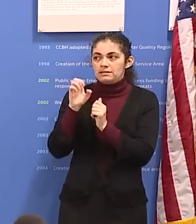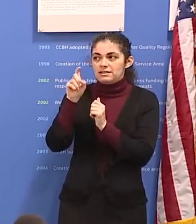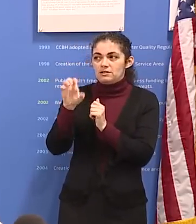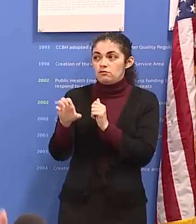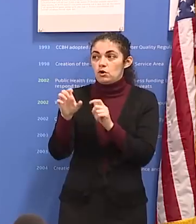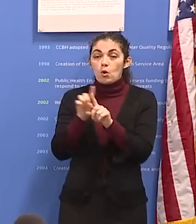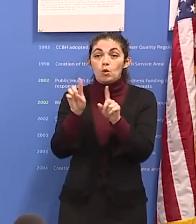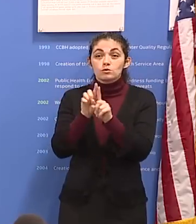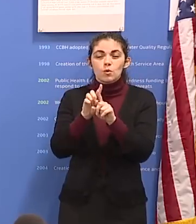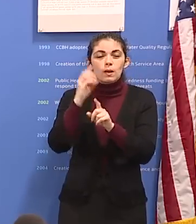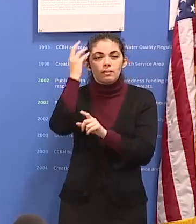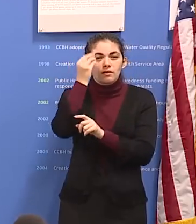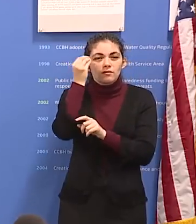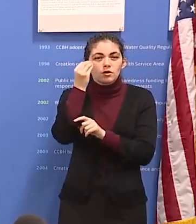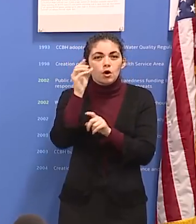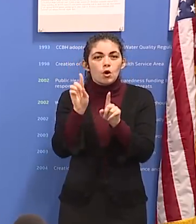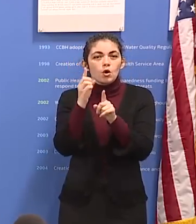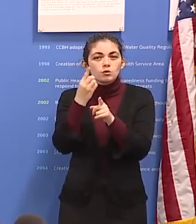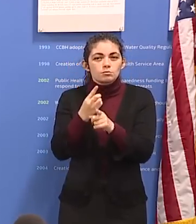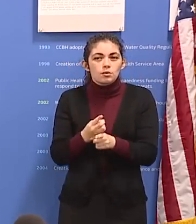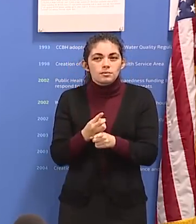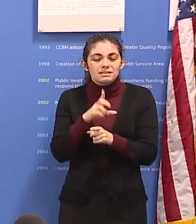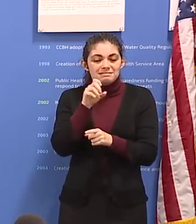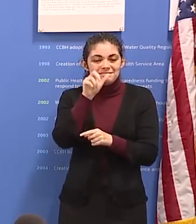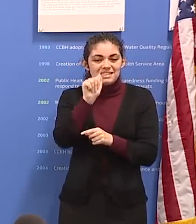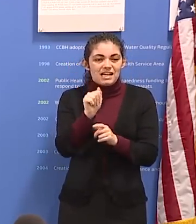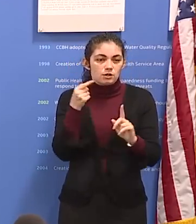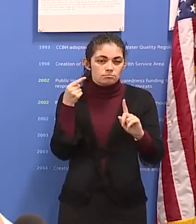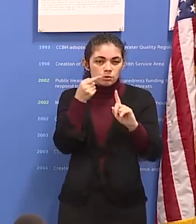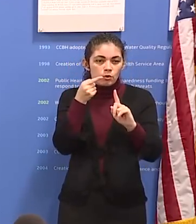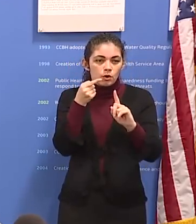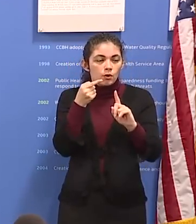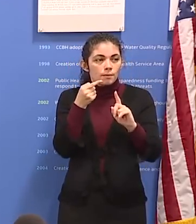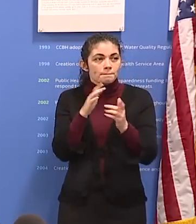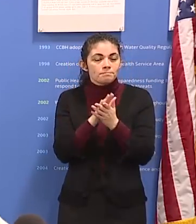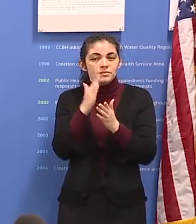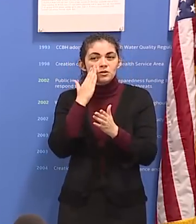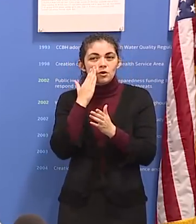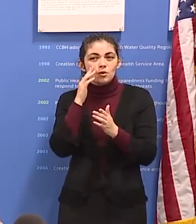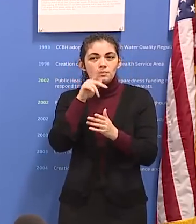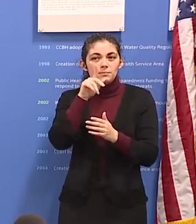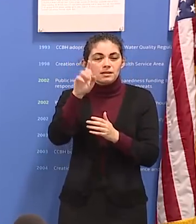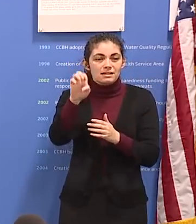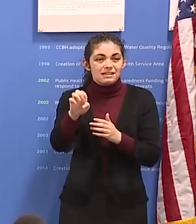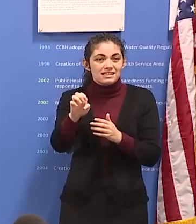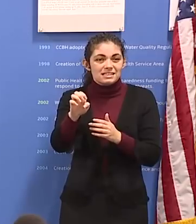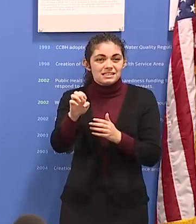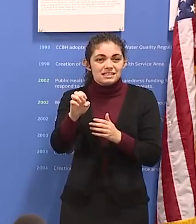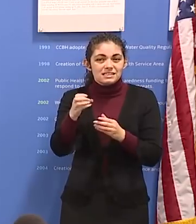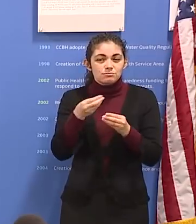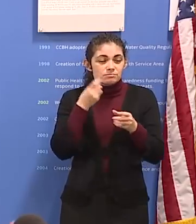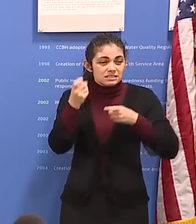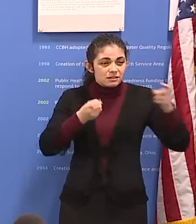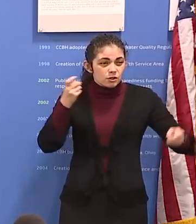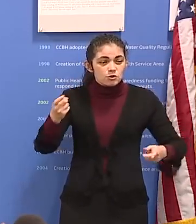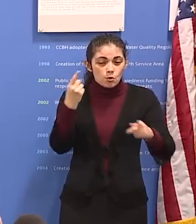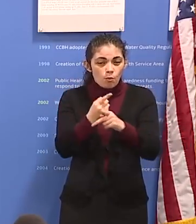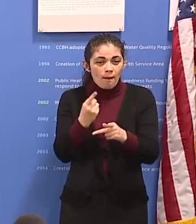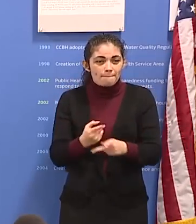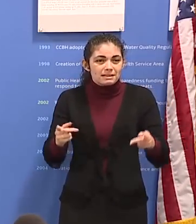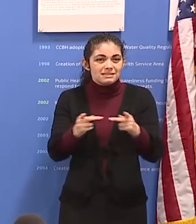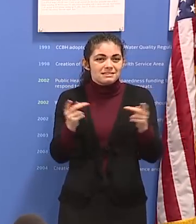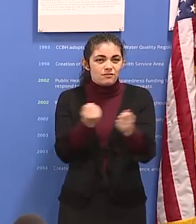put together a very thoughtful, appropriate, data-driven approach to ensuring that PPE distribution is getting to where it